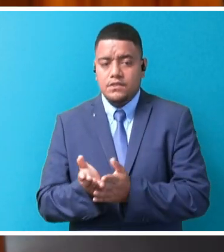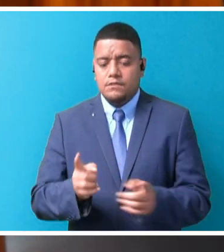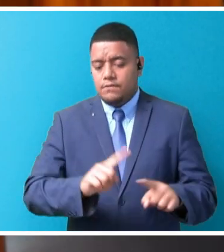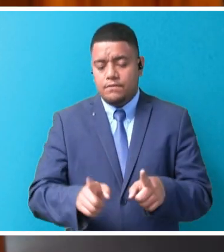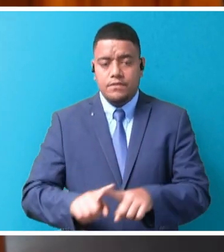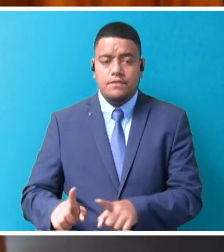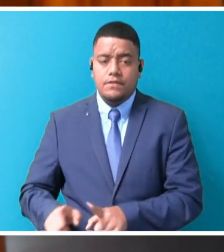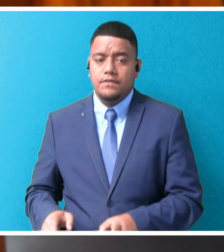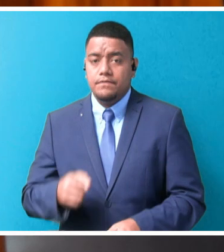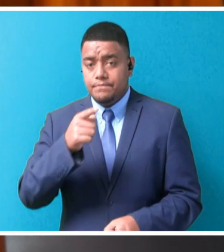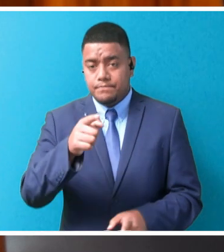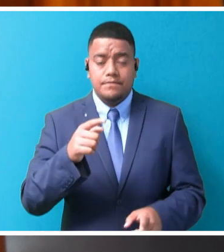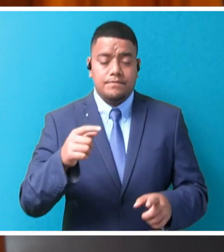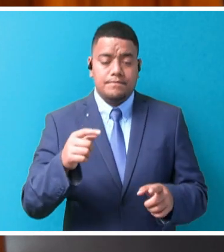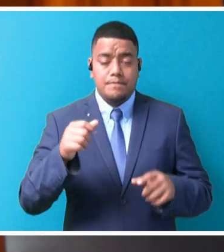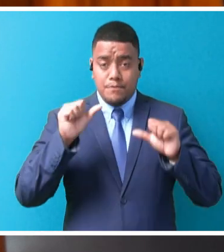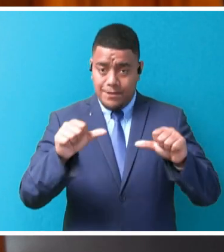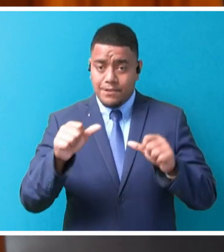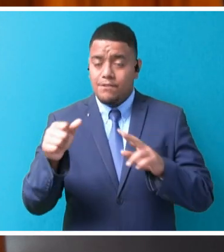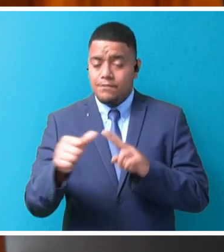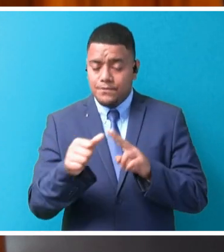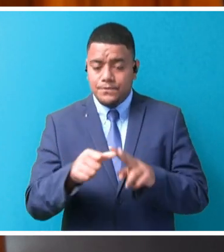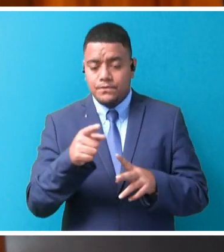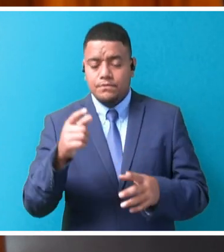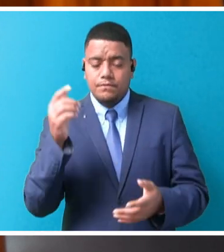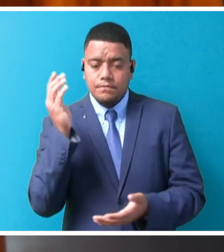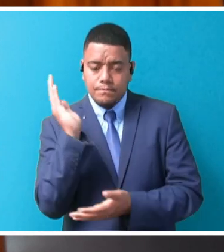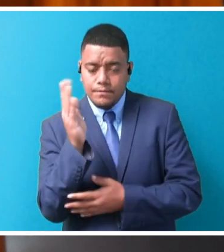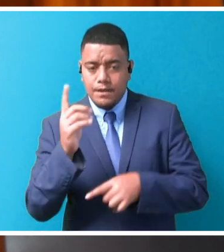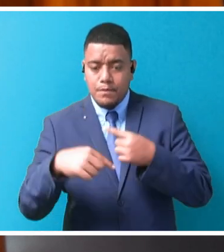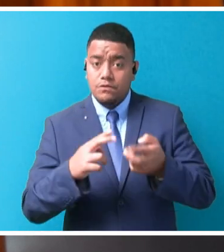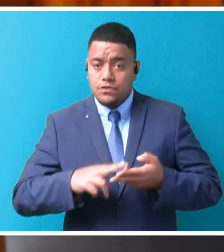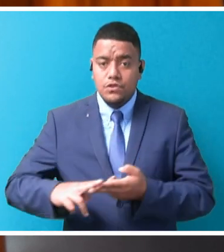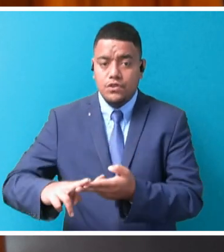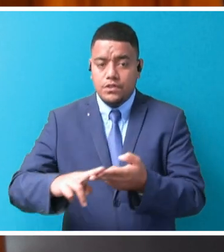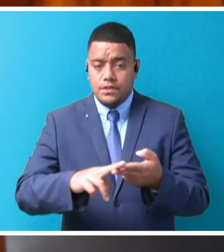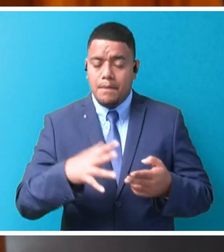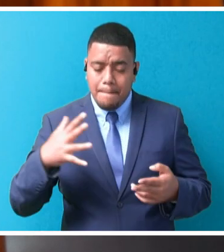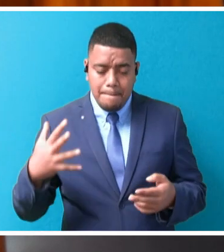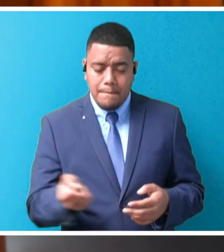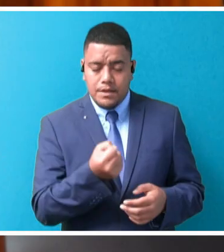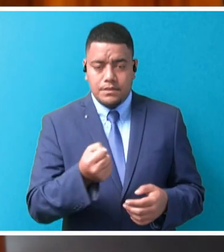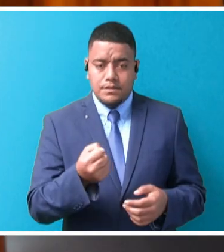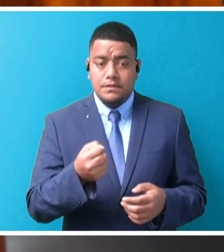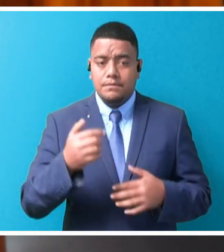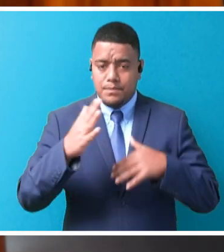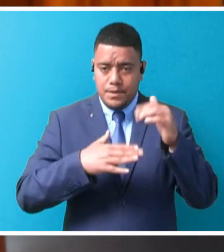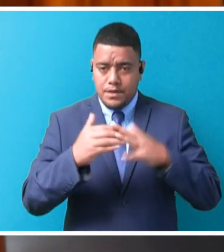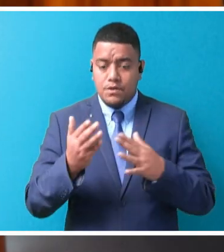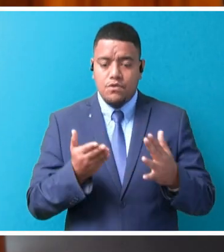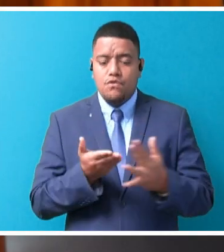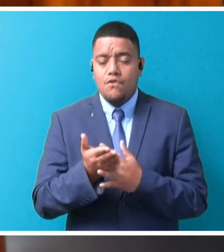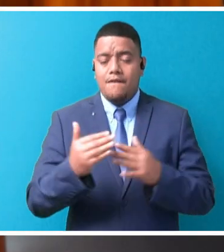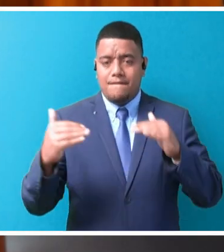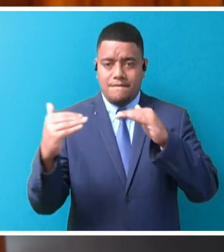sir, His Excellency emphasized that unity must be concisely built through fair laws